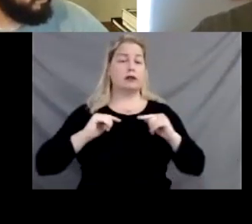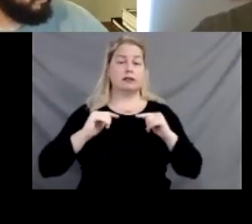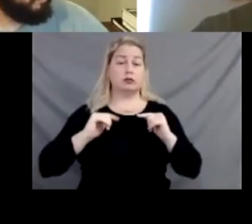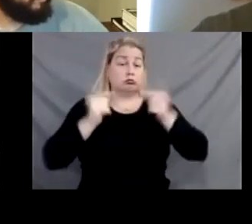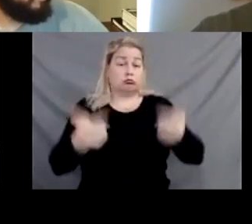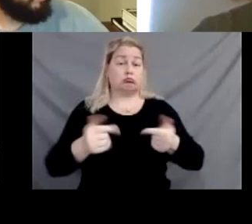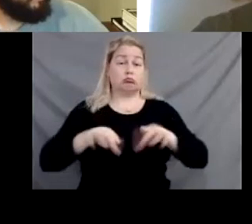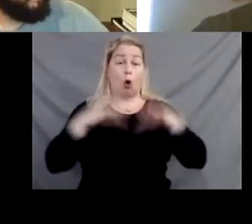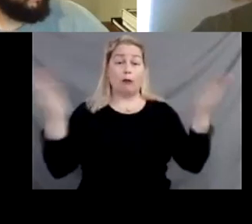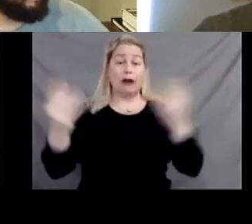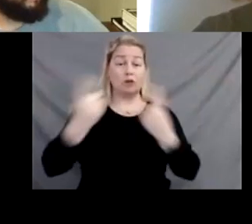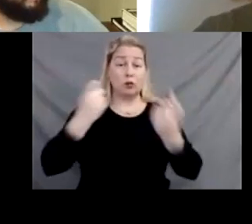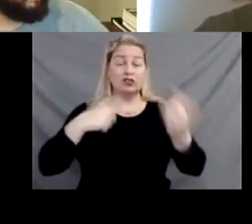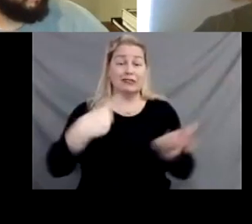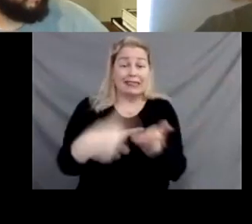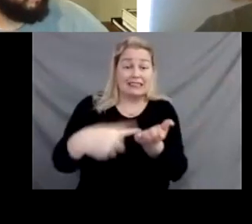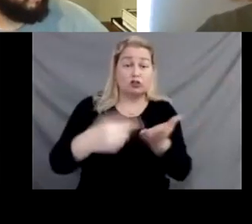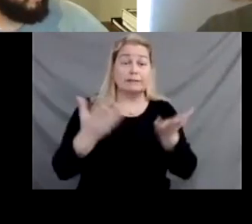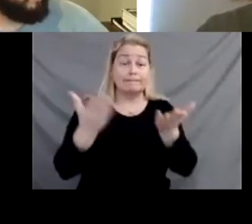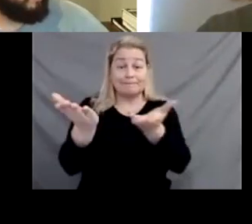a little bit.